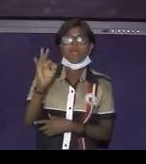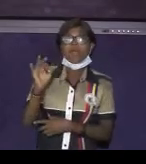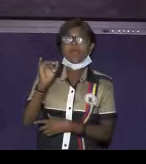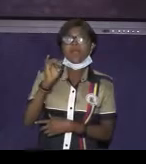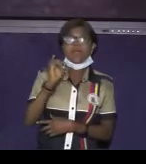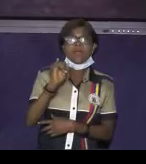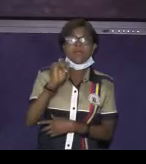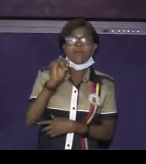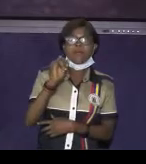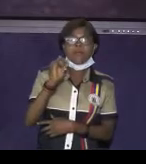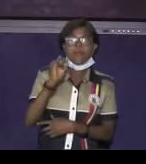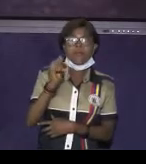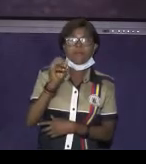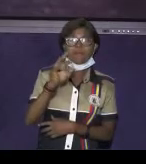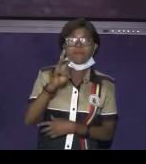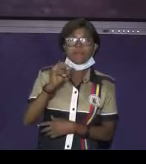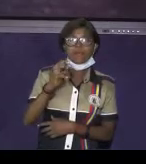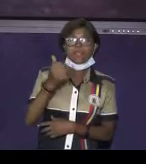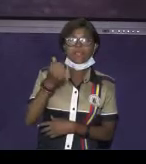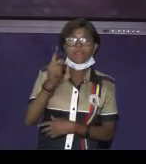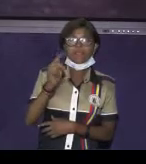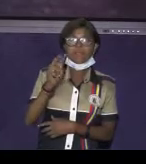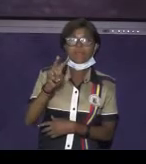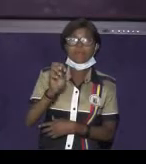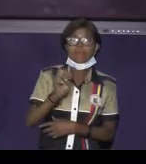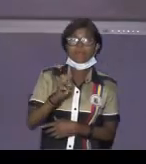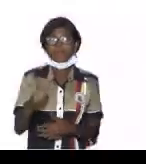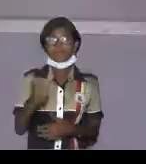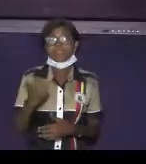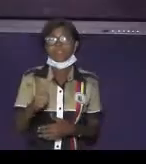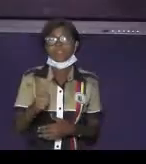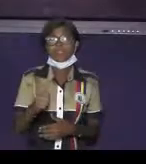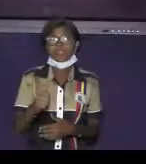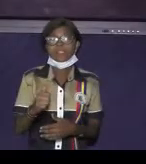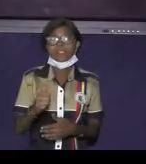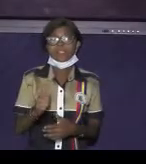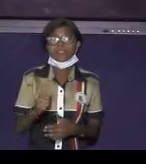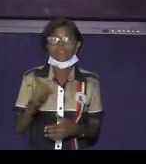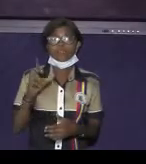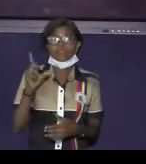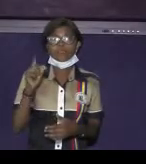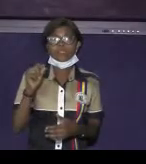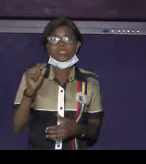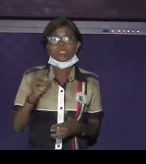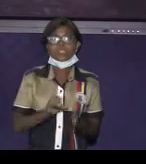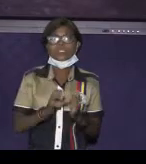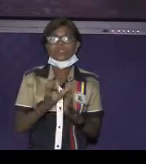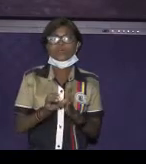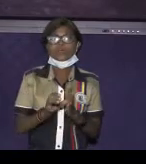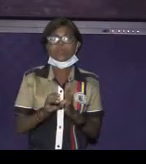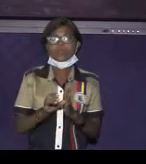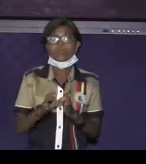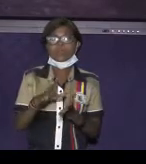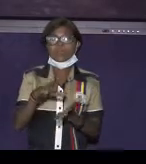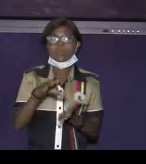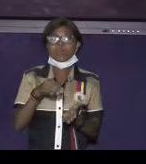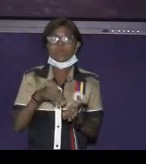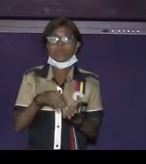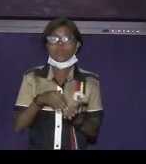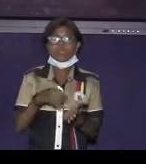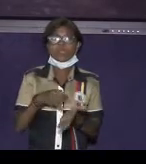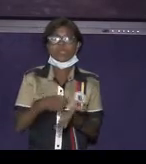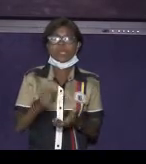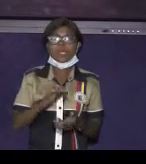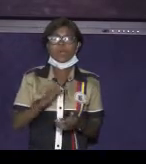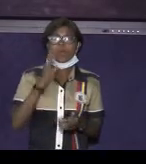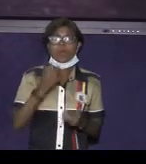the sentences to the affirmative. So, in the next 20 seconds, please capture this assignment,